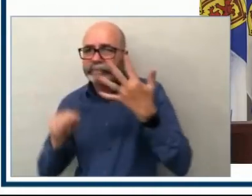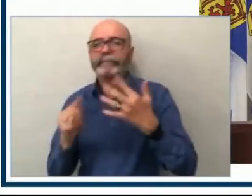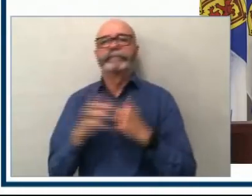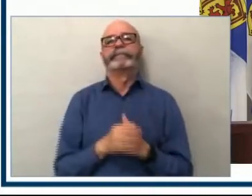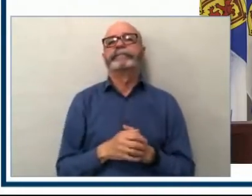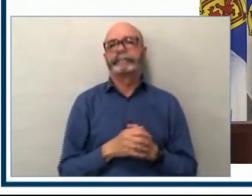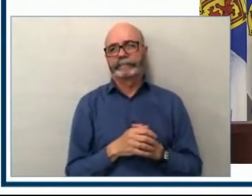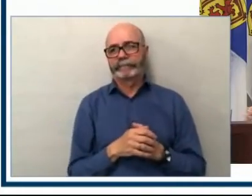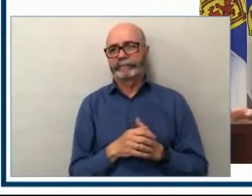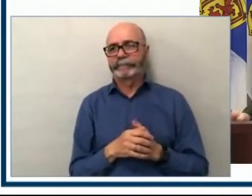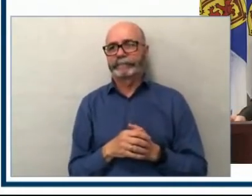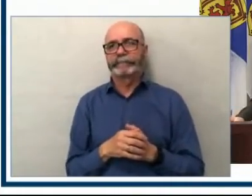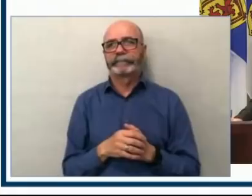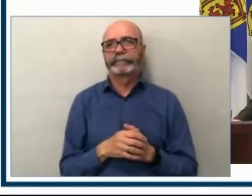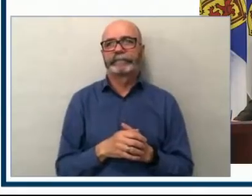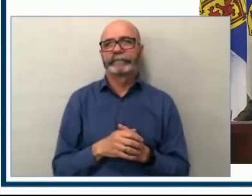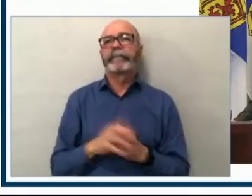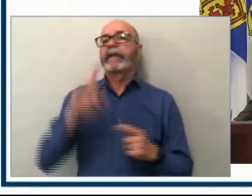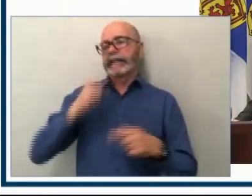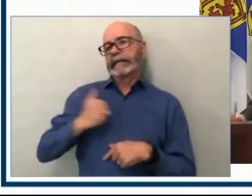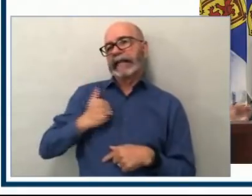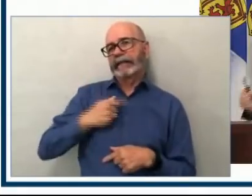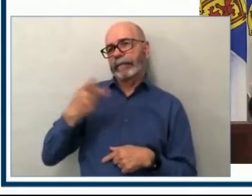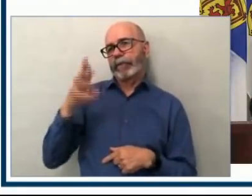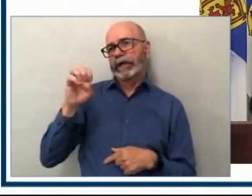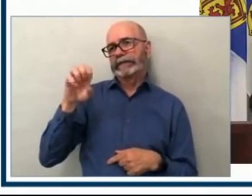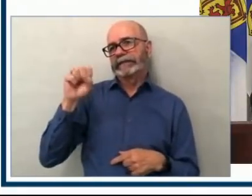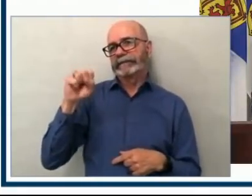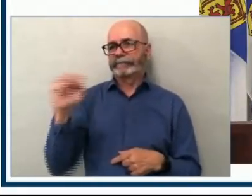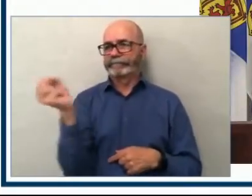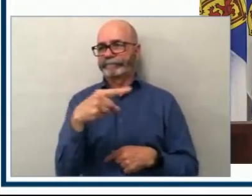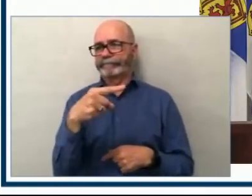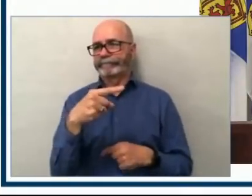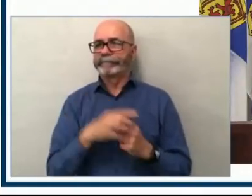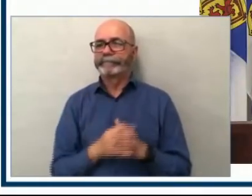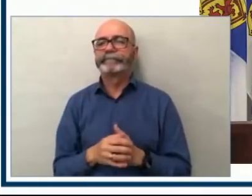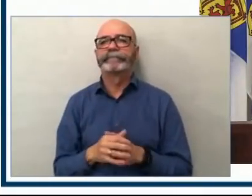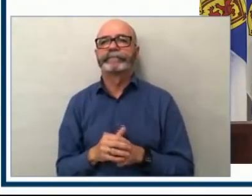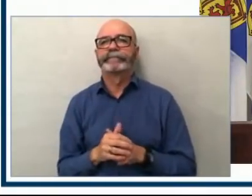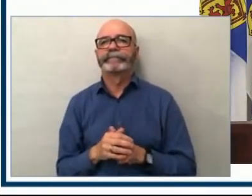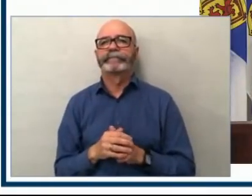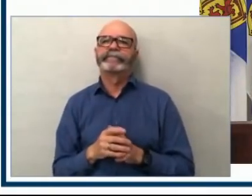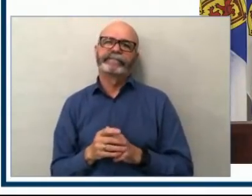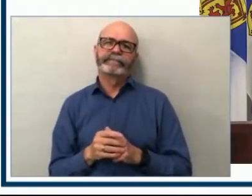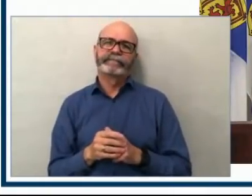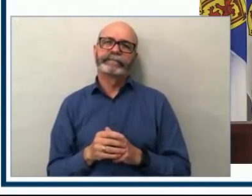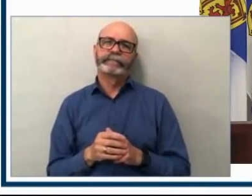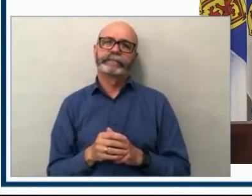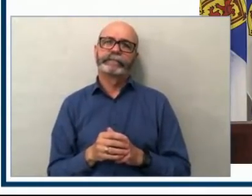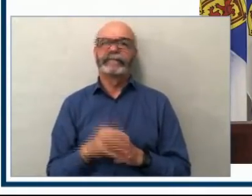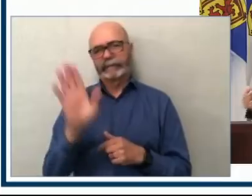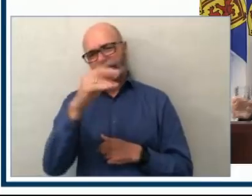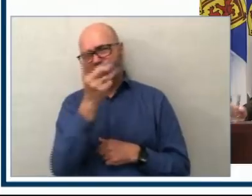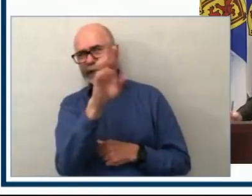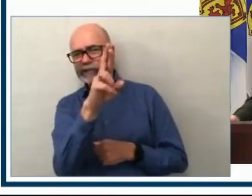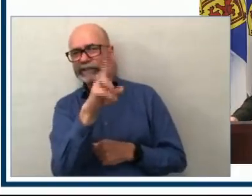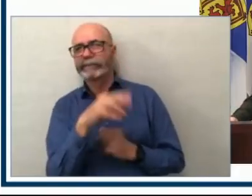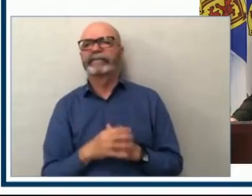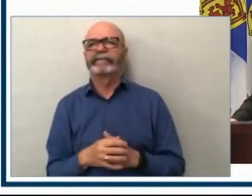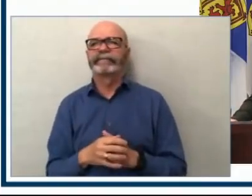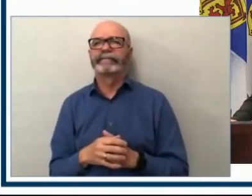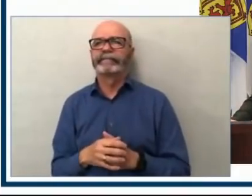Press. Good afternoon. Dr. Strang, I'm wondering about the fact that the province has only issued about